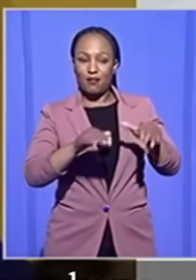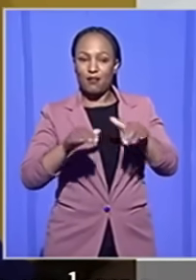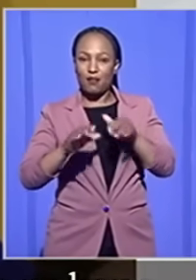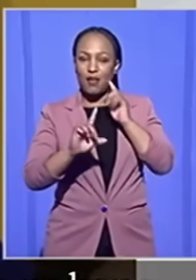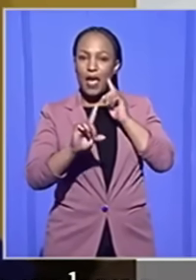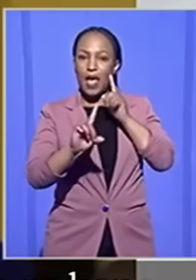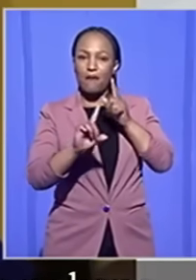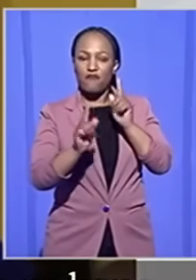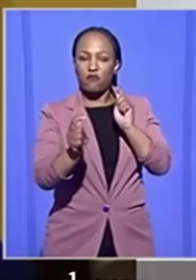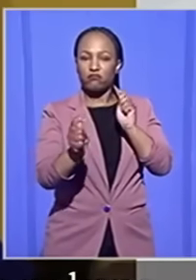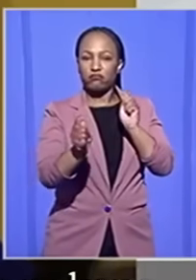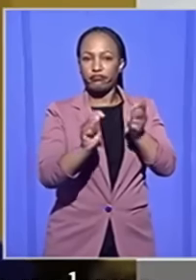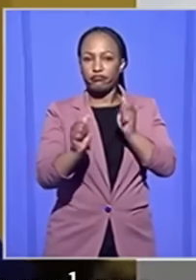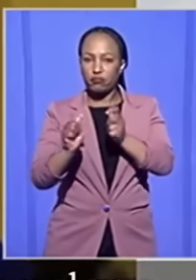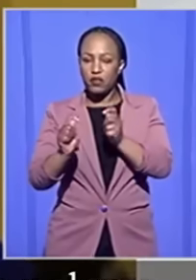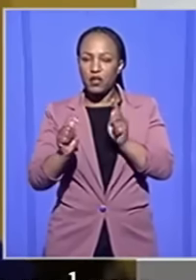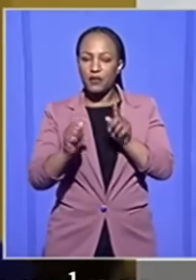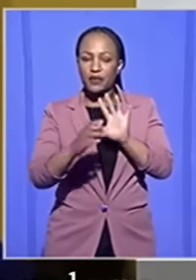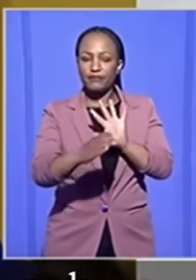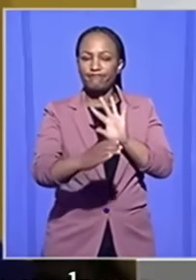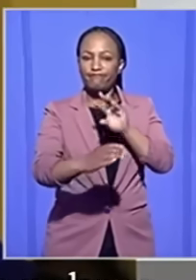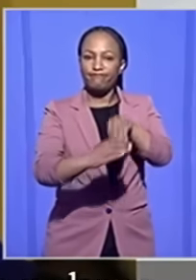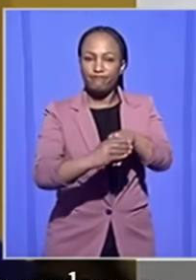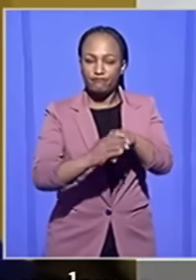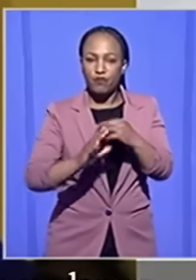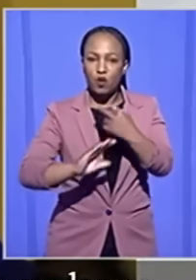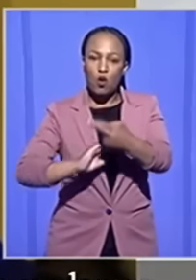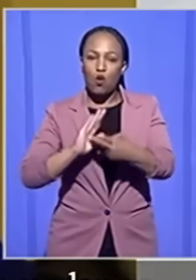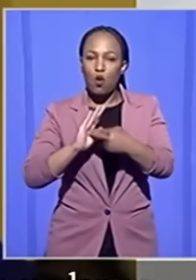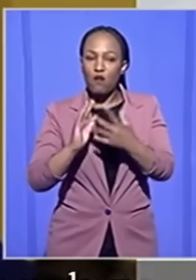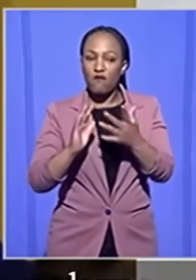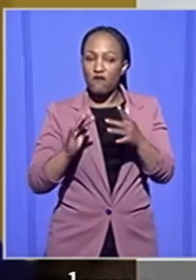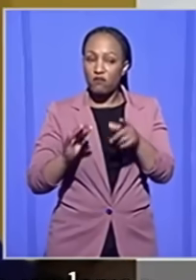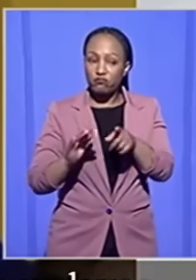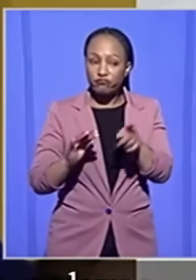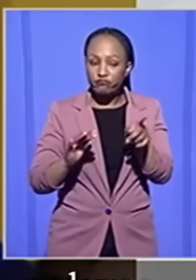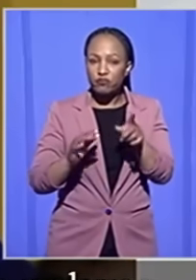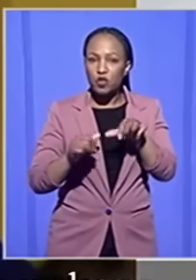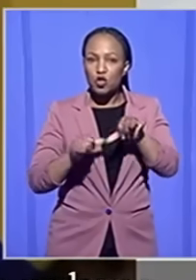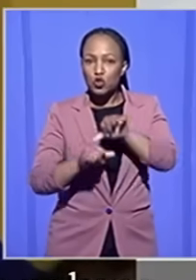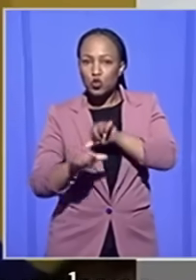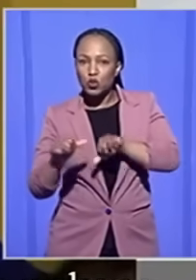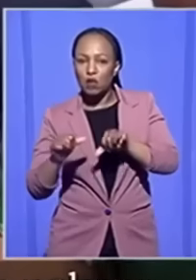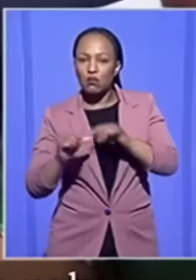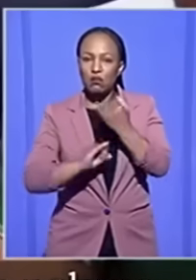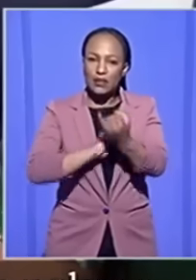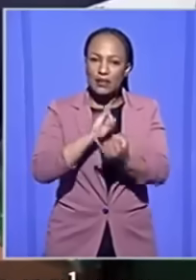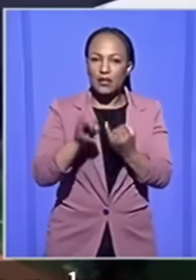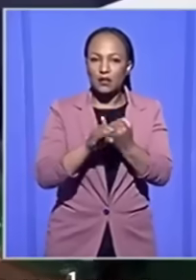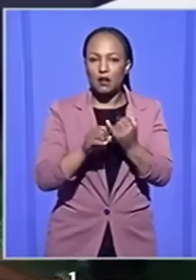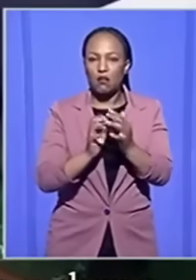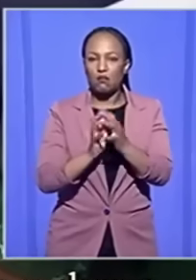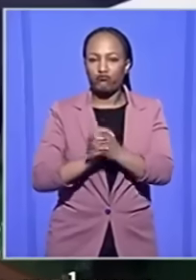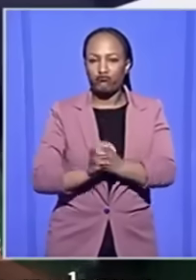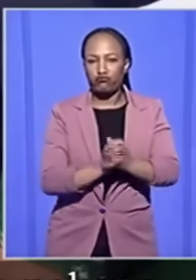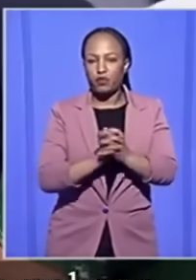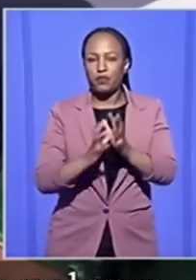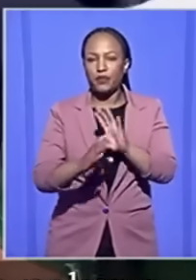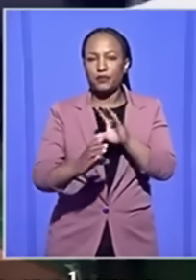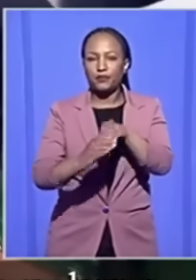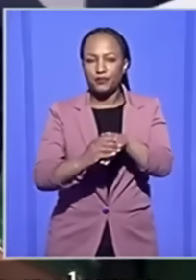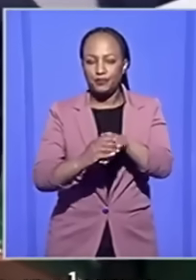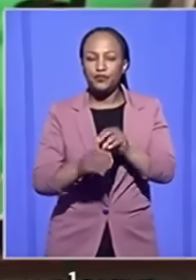more active role in shaping the direction of the Socialist International. Kgang eno e ne ya tlhagelela